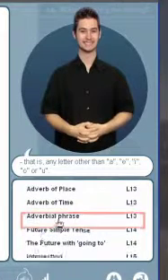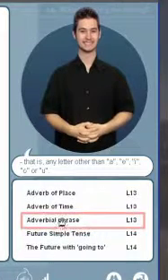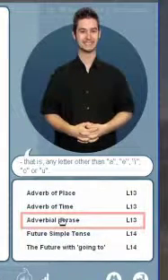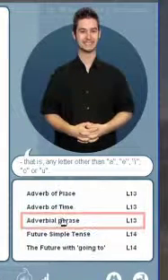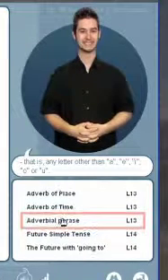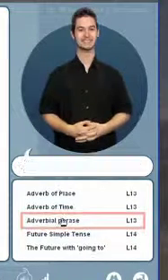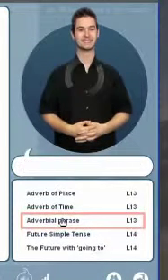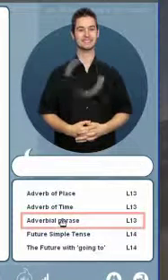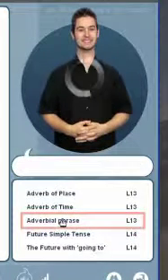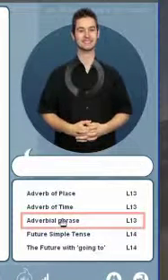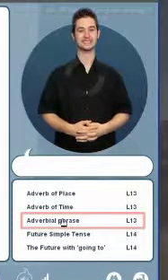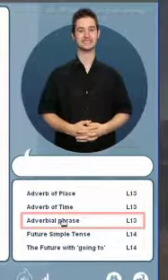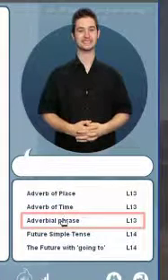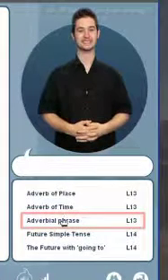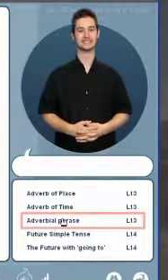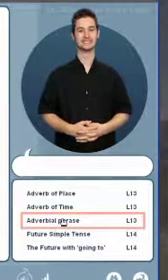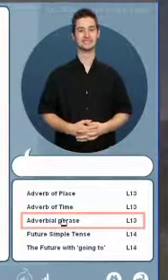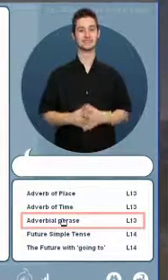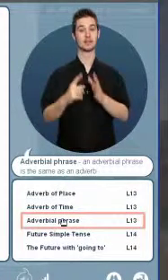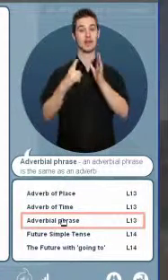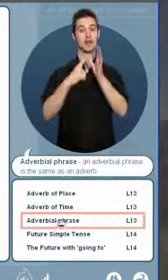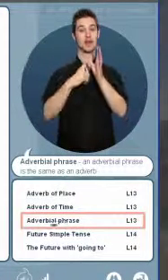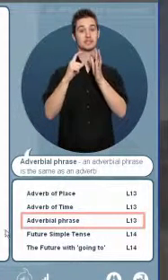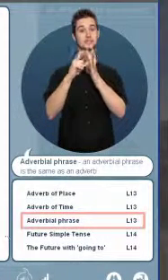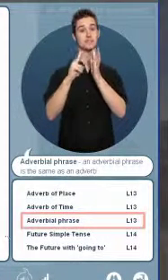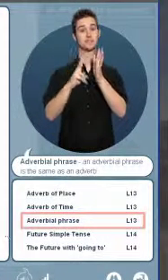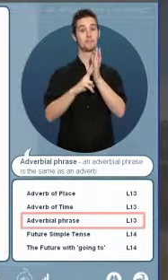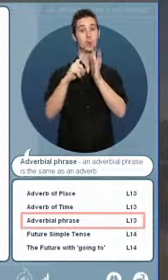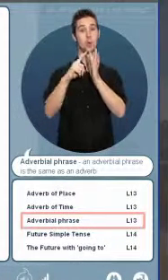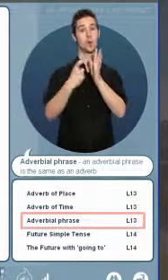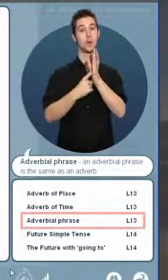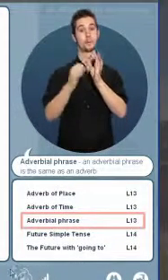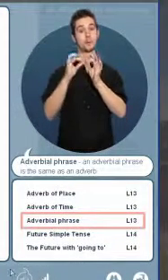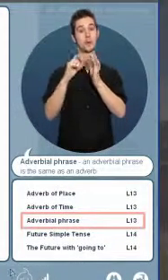E, I, O, or U.